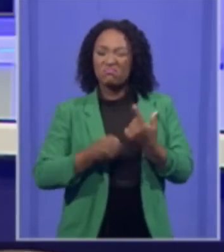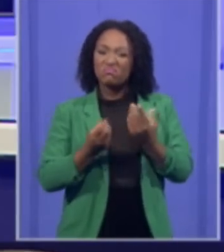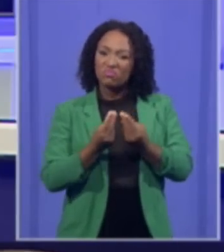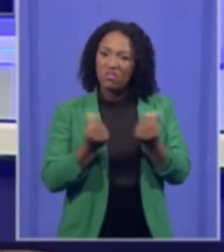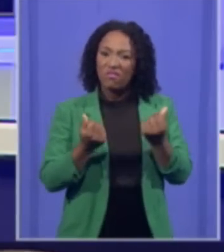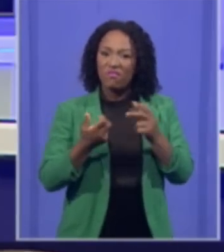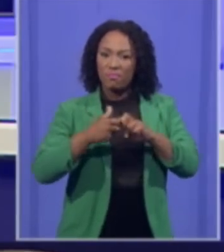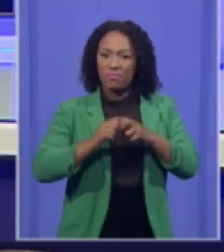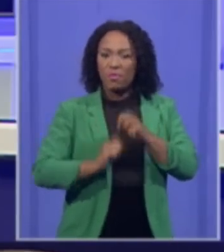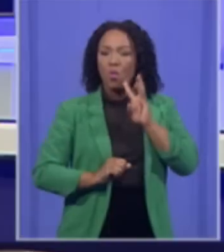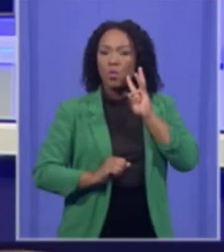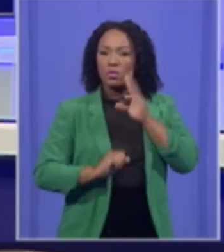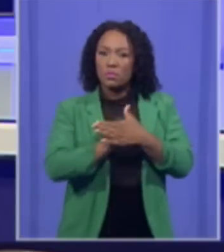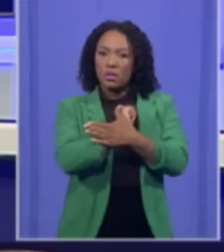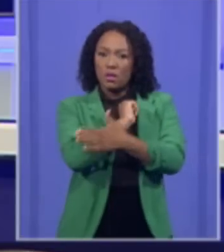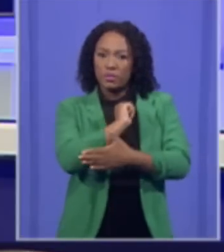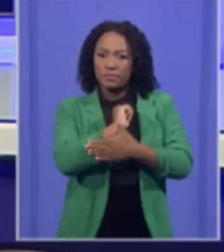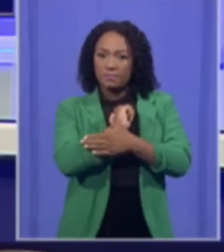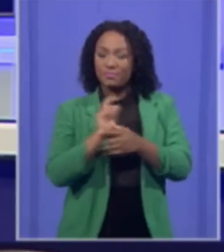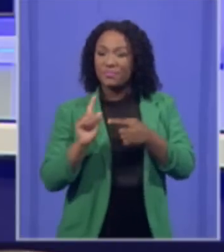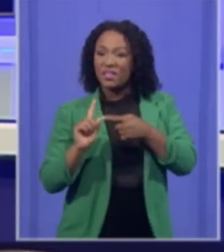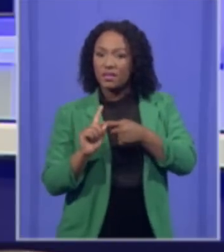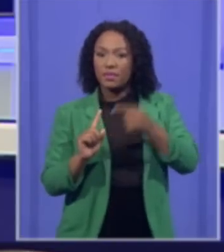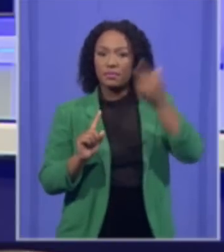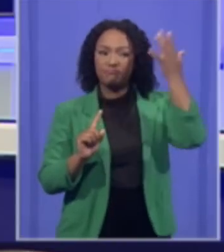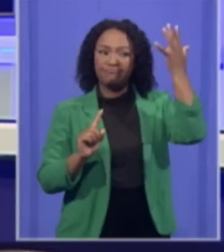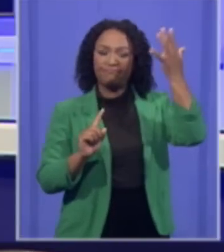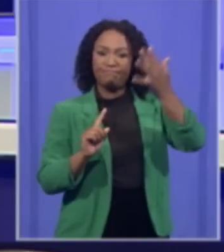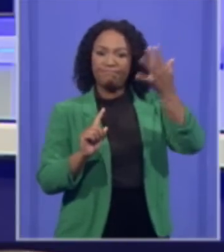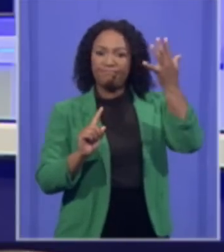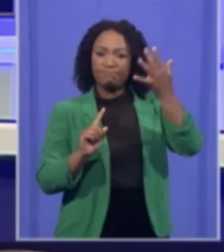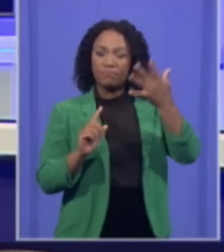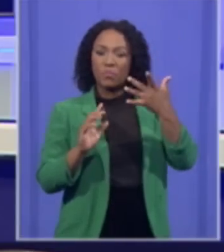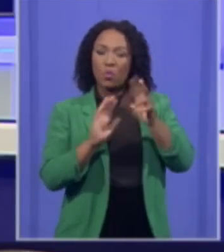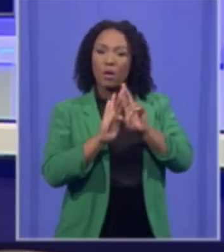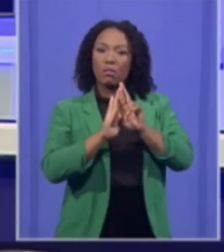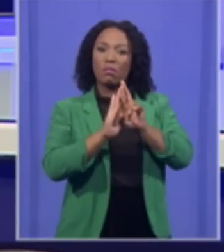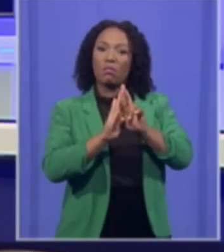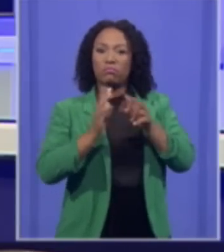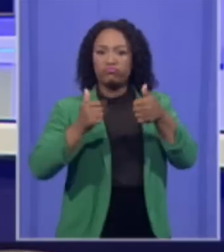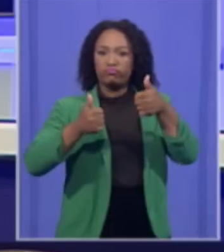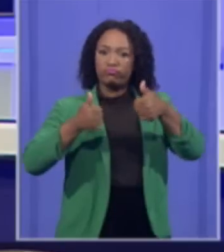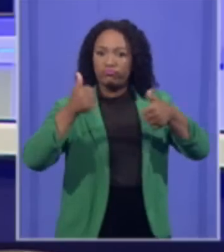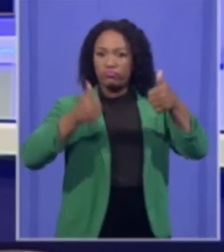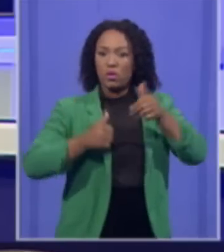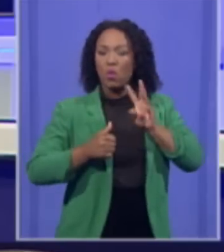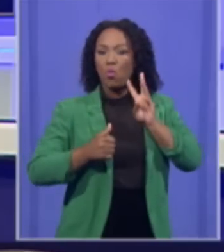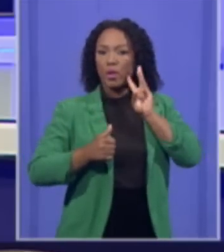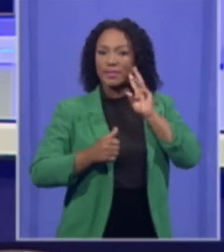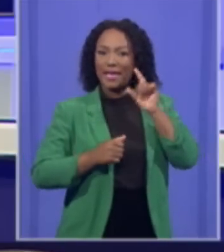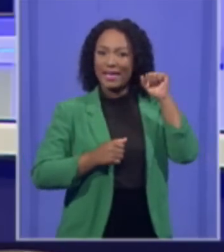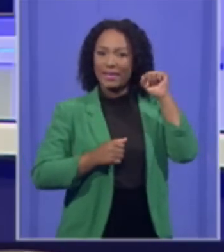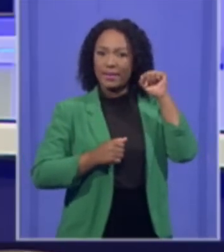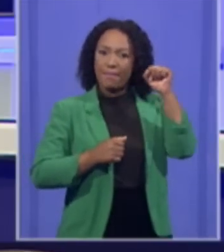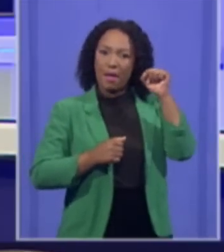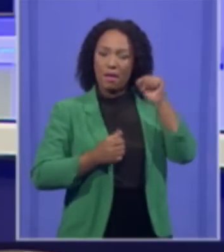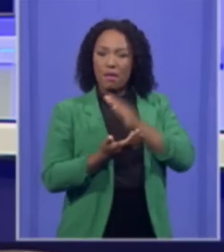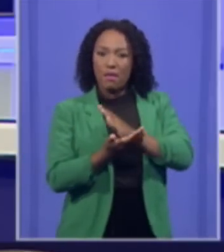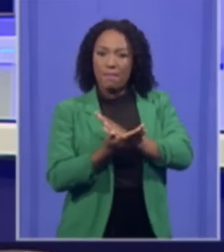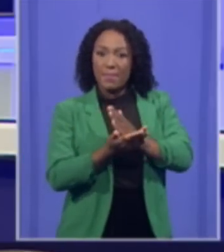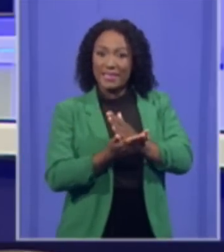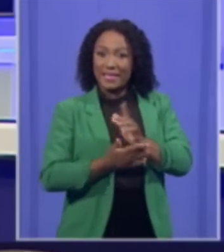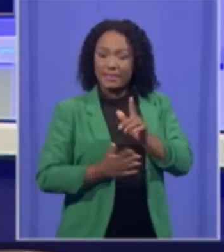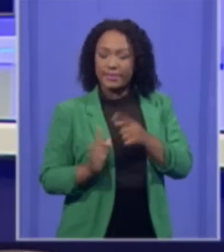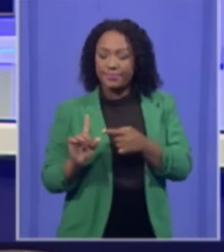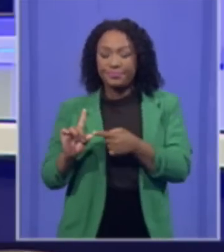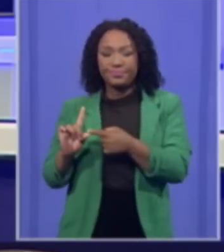bja meetse ka nageng. Ge a bolela le baemedi kopanong ya Water Indaba ka Midrand, Ramaphosa o gateletše gore